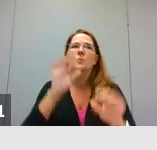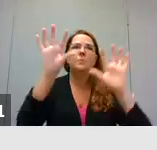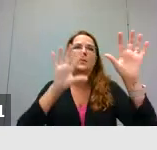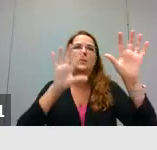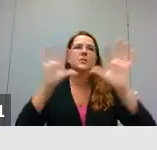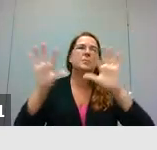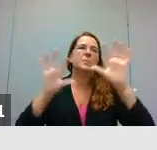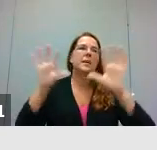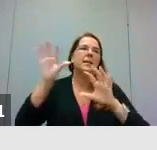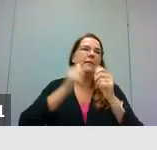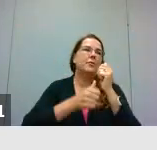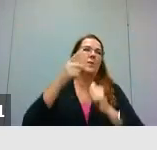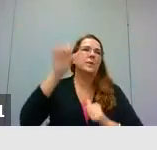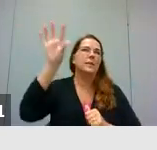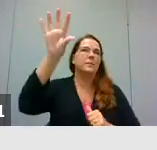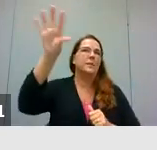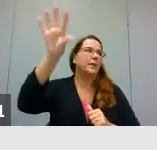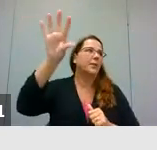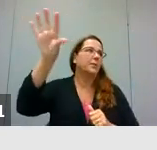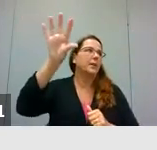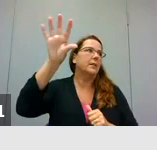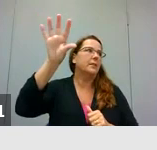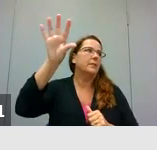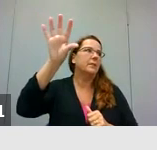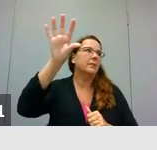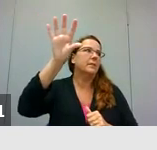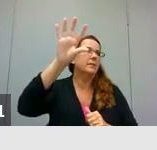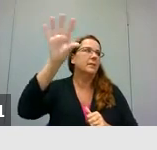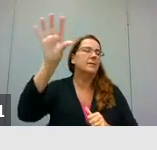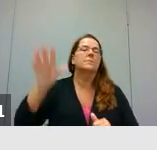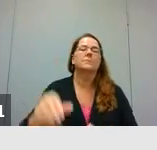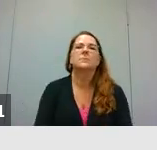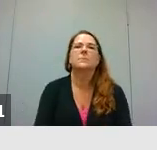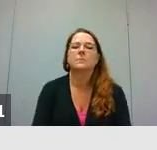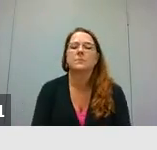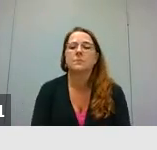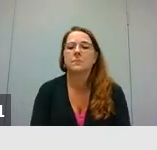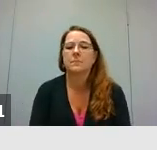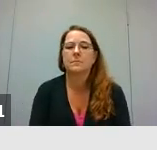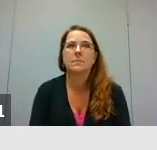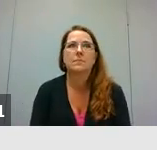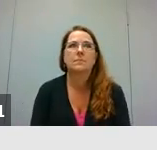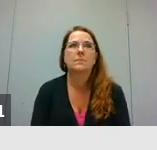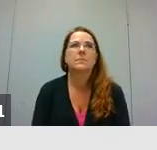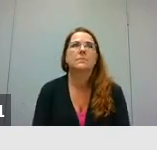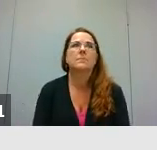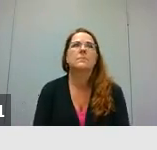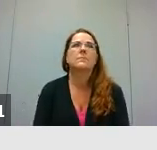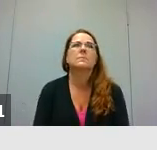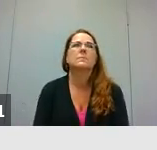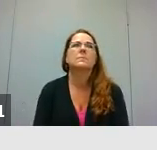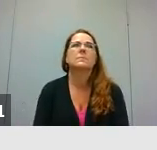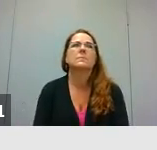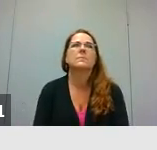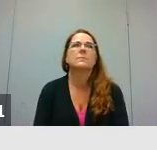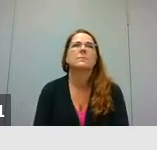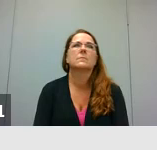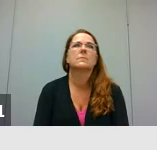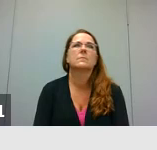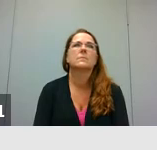I need to rename Just them letting too. everyone up there, right? This is what people will see me on